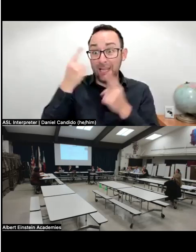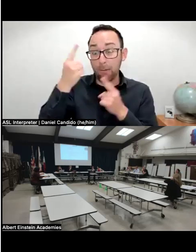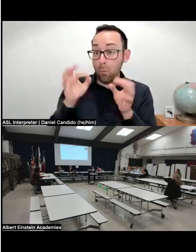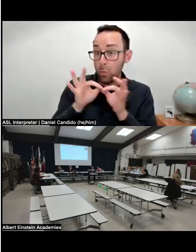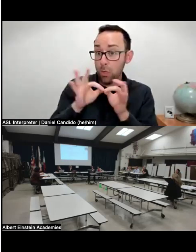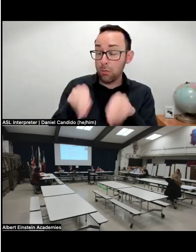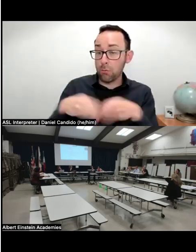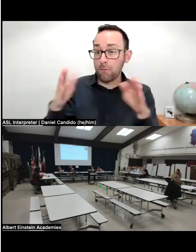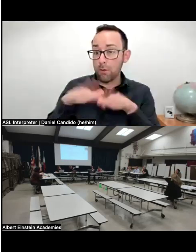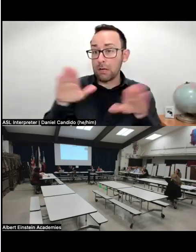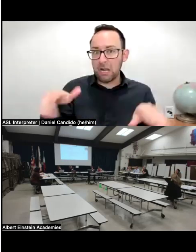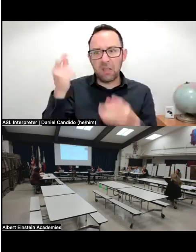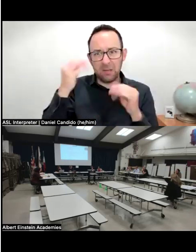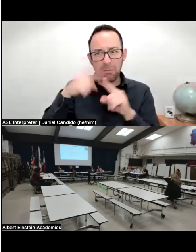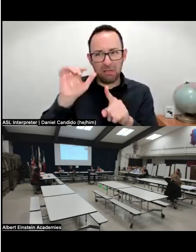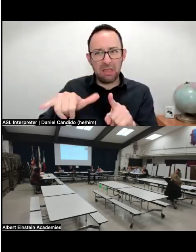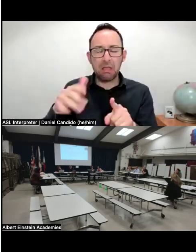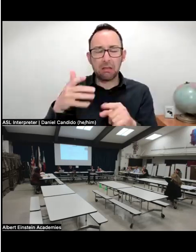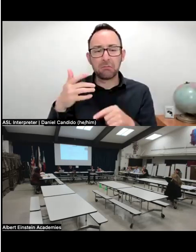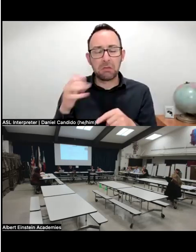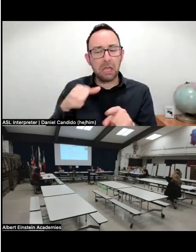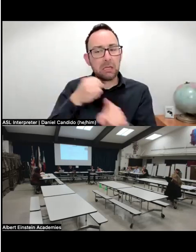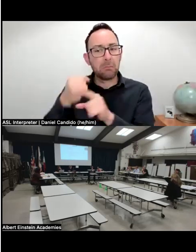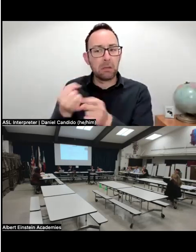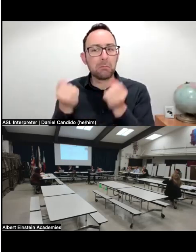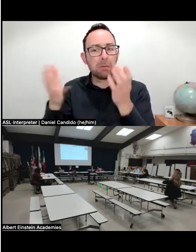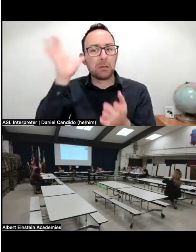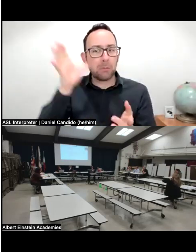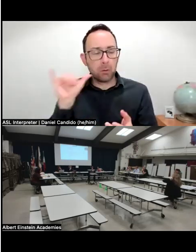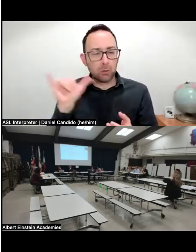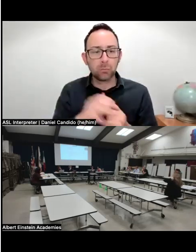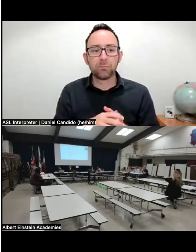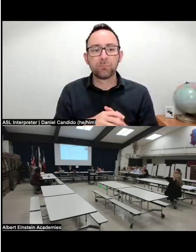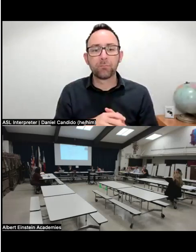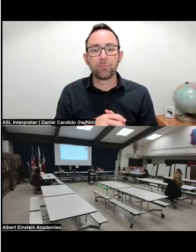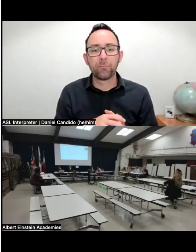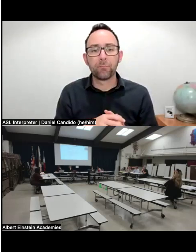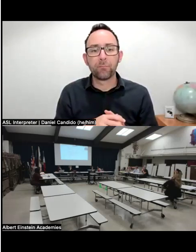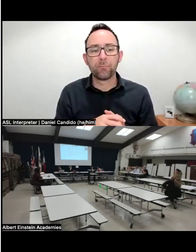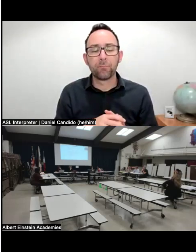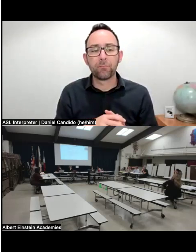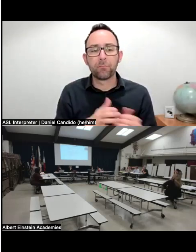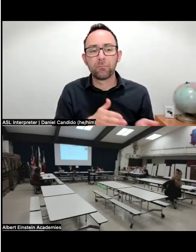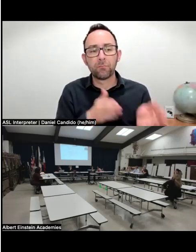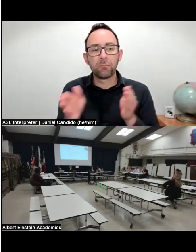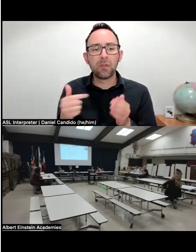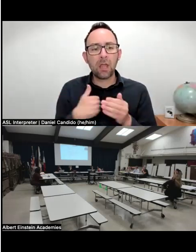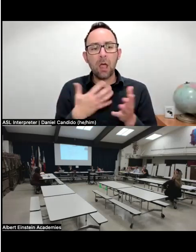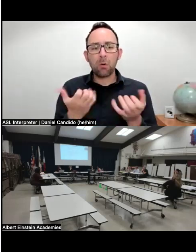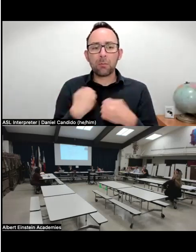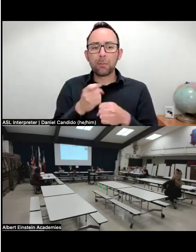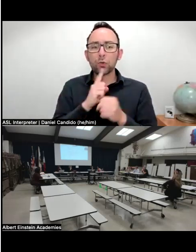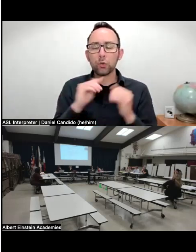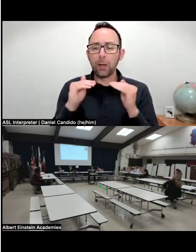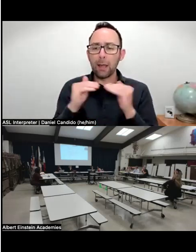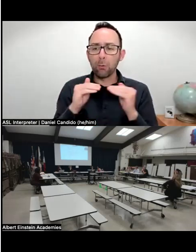And sorry, Megan. I was just going to say, I would want it to be equal for what we do for DLAC as well. I